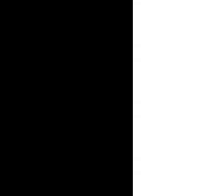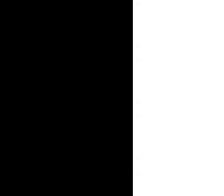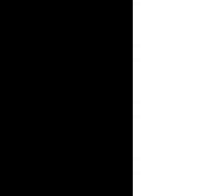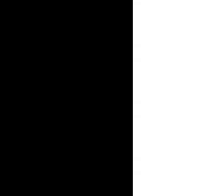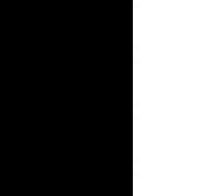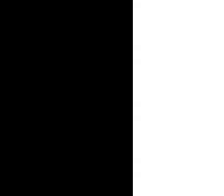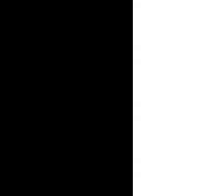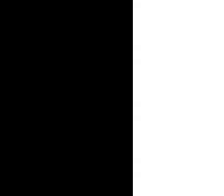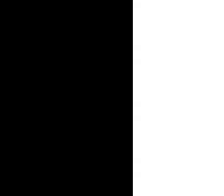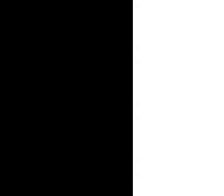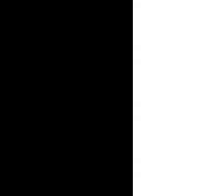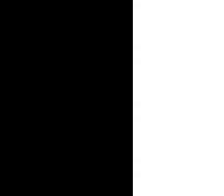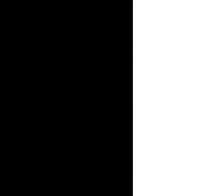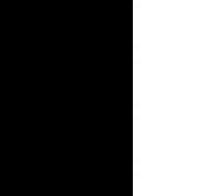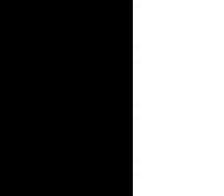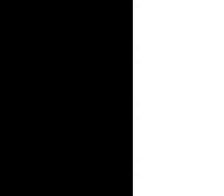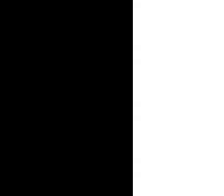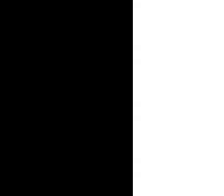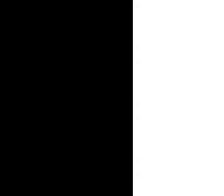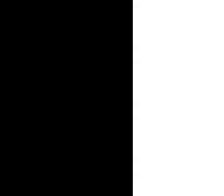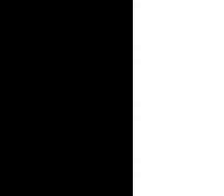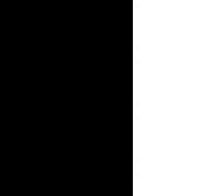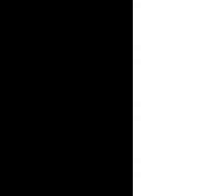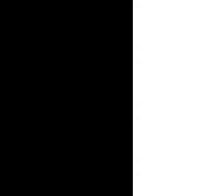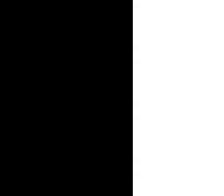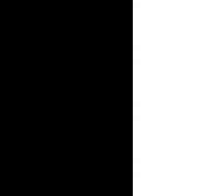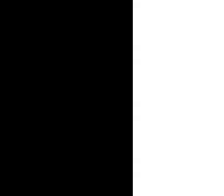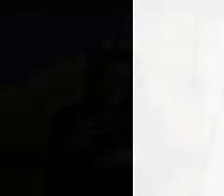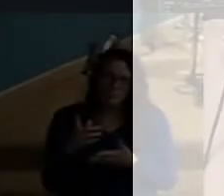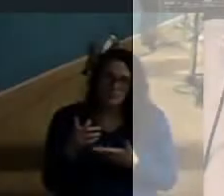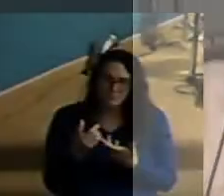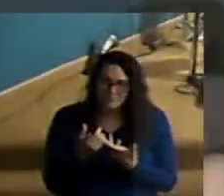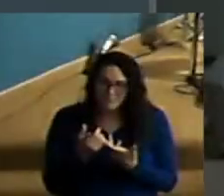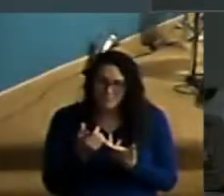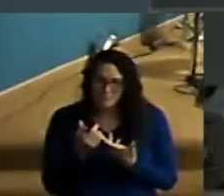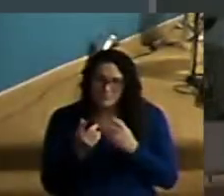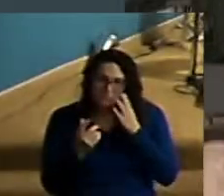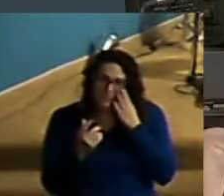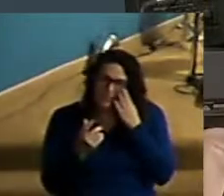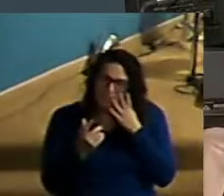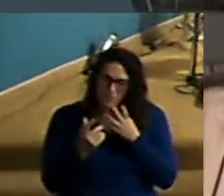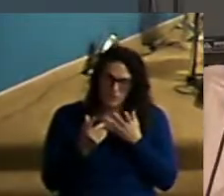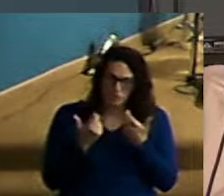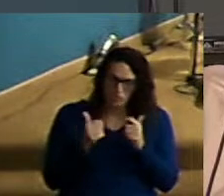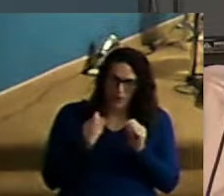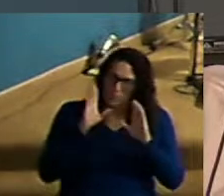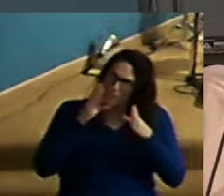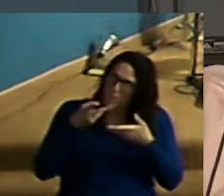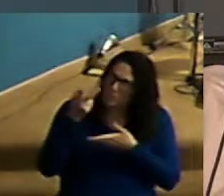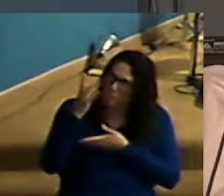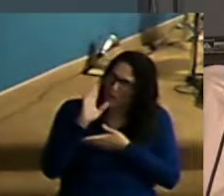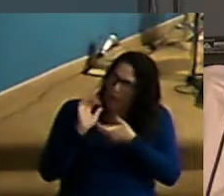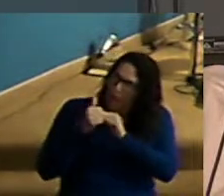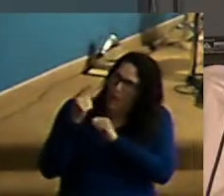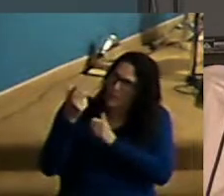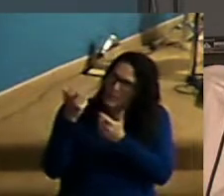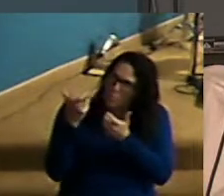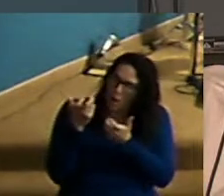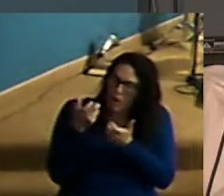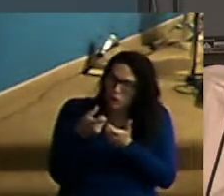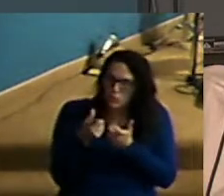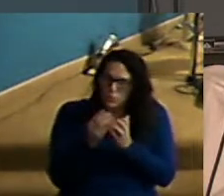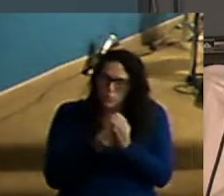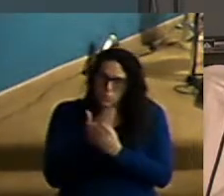So I just want to encourage you as we continue this, what's God stirring in you? How does he want to grow your